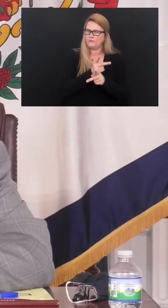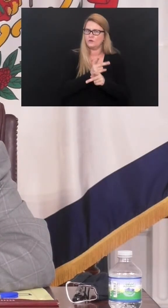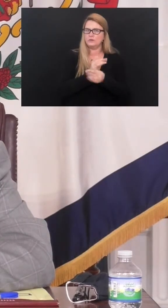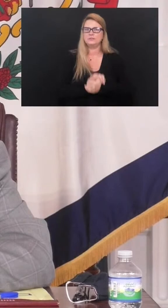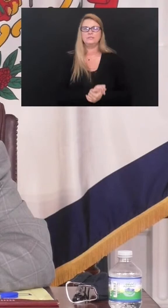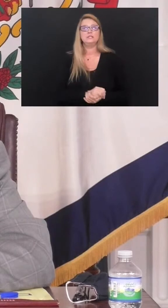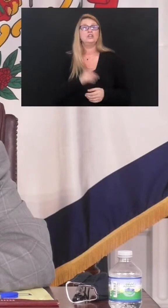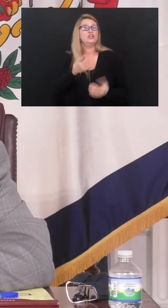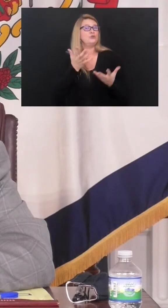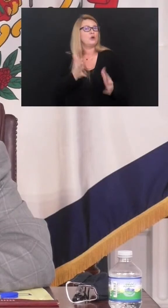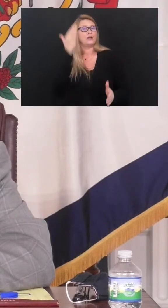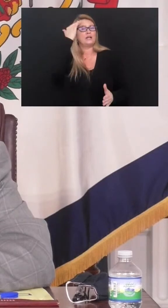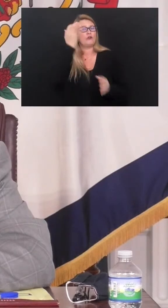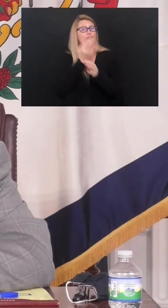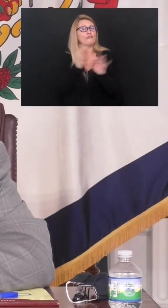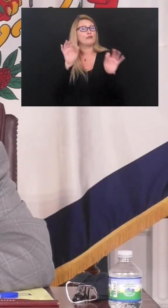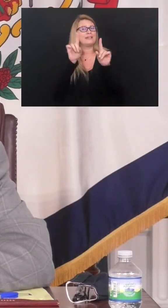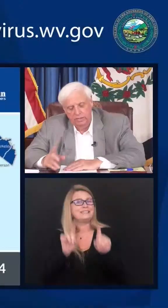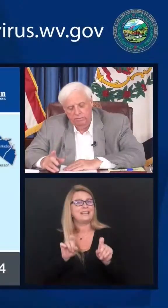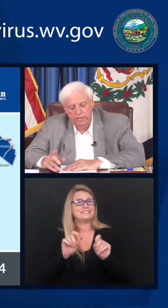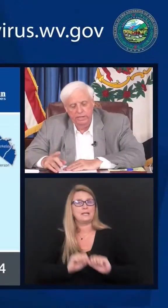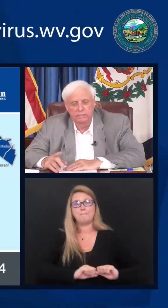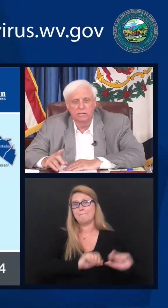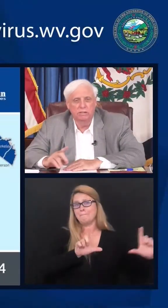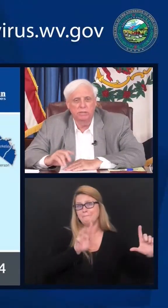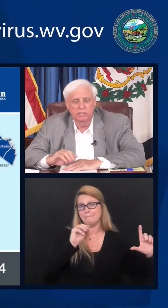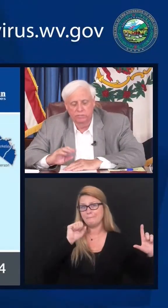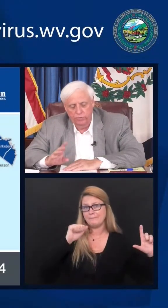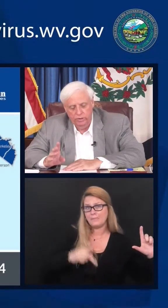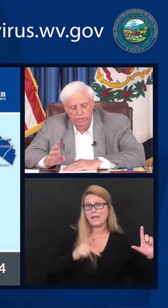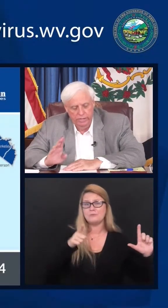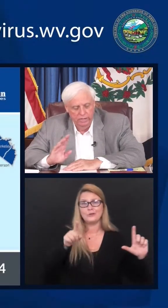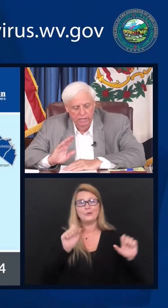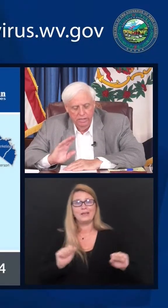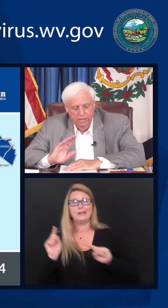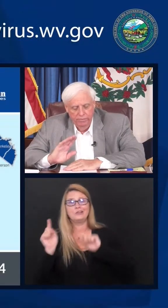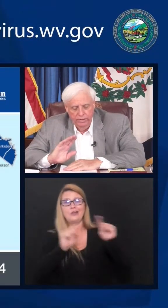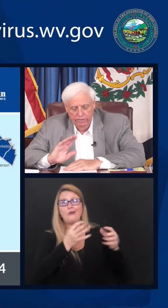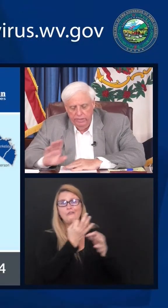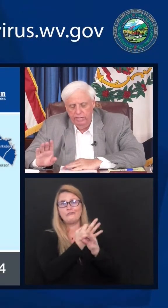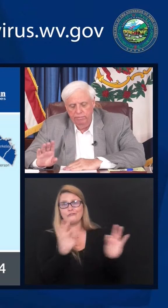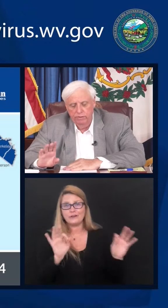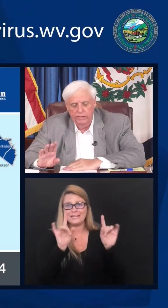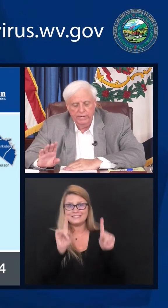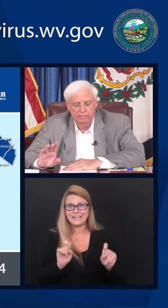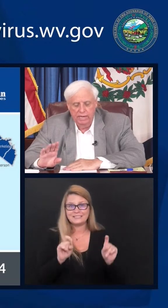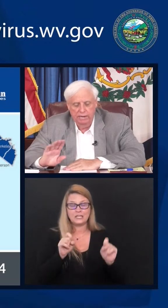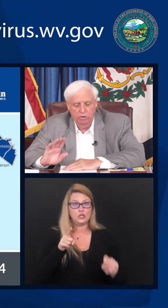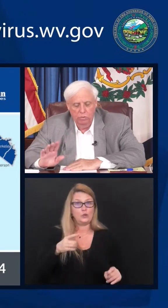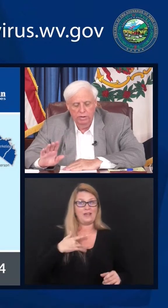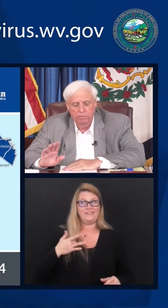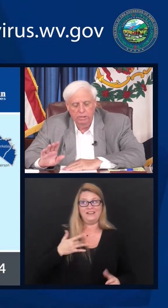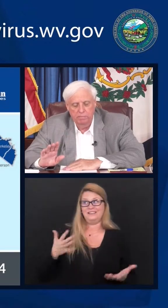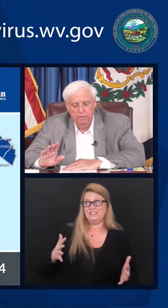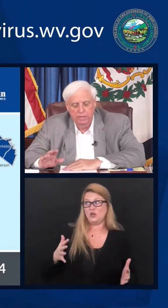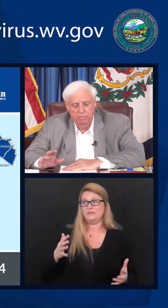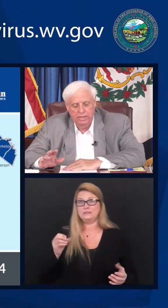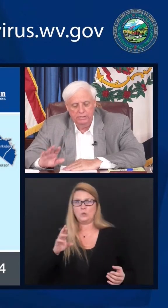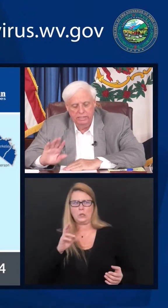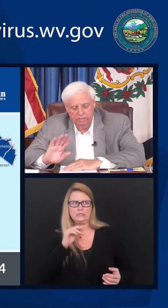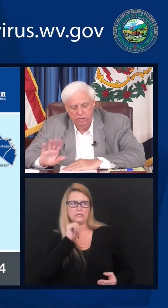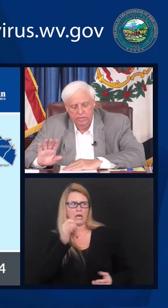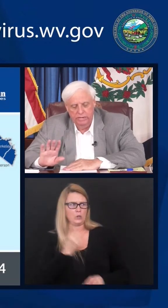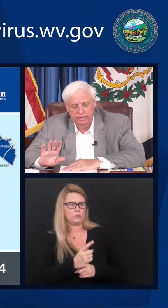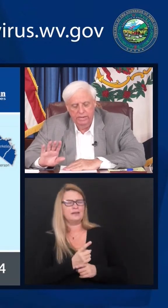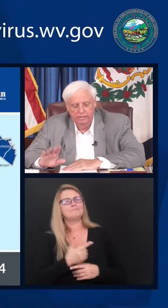of our free testing map. Take advantage of it. It's free. If you have any level of anxiety or whatever it may be